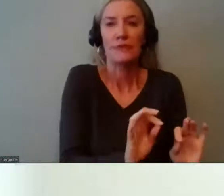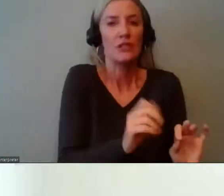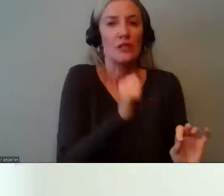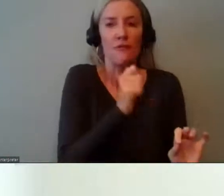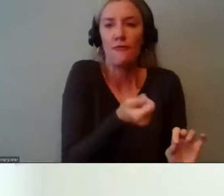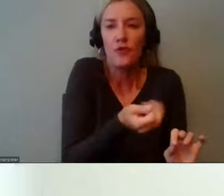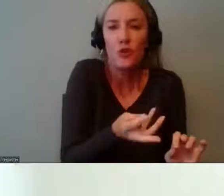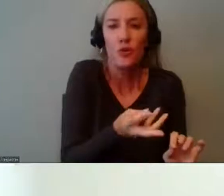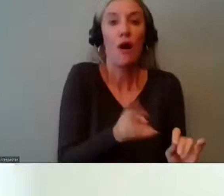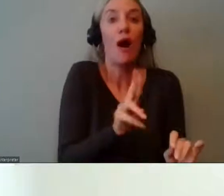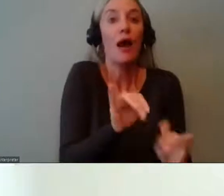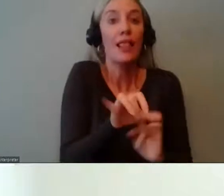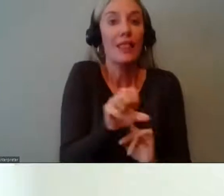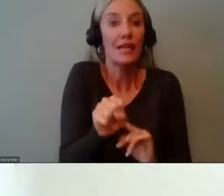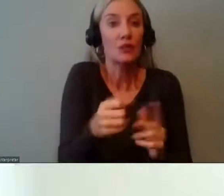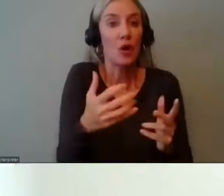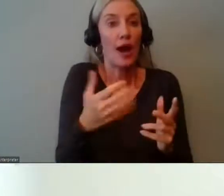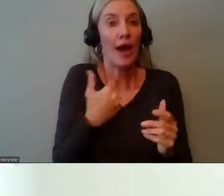comorbidities.